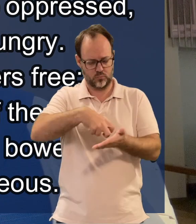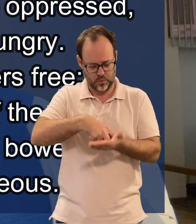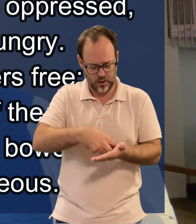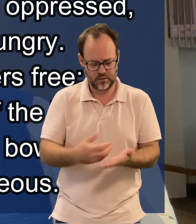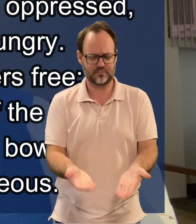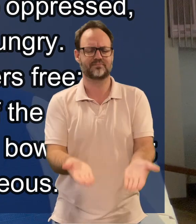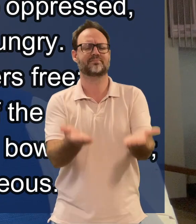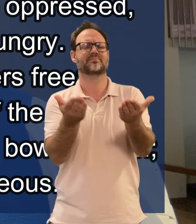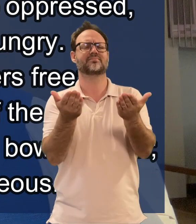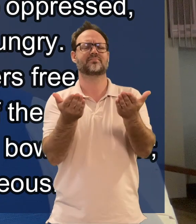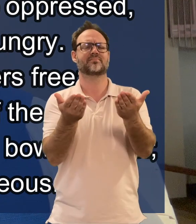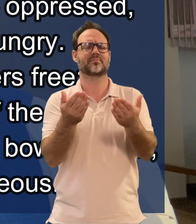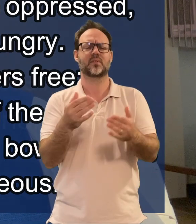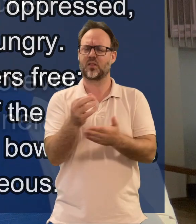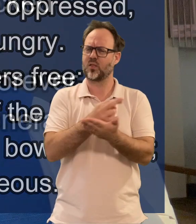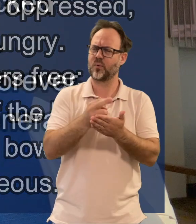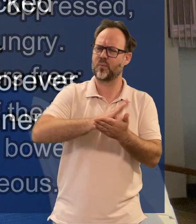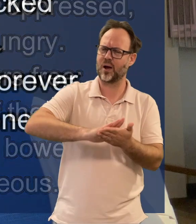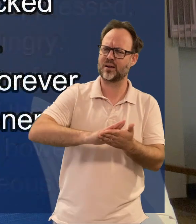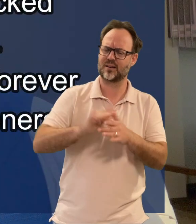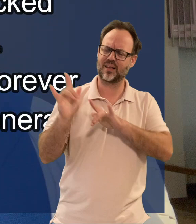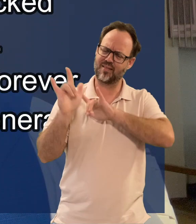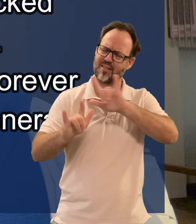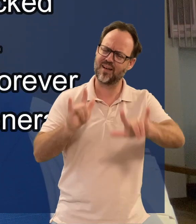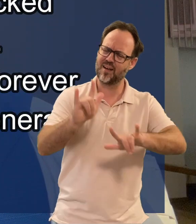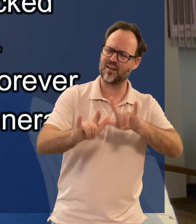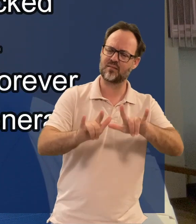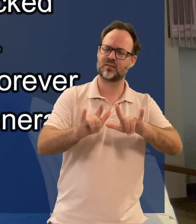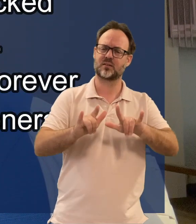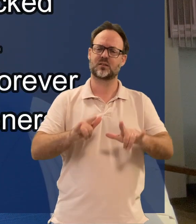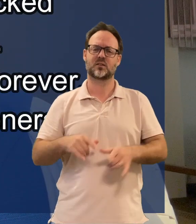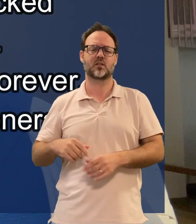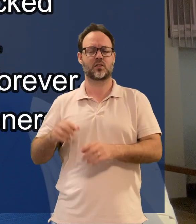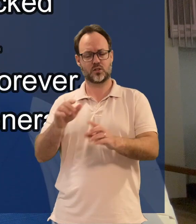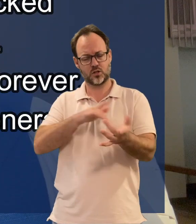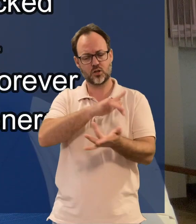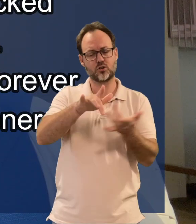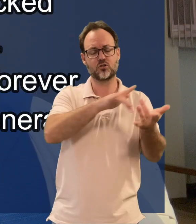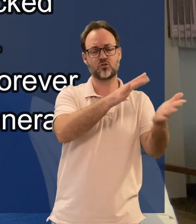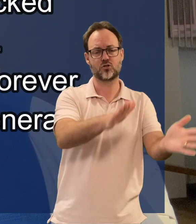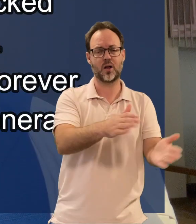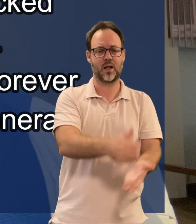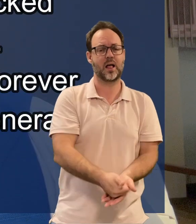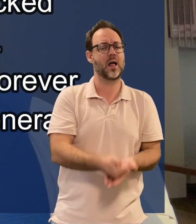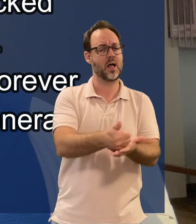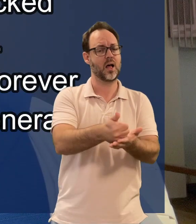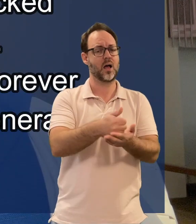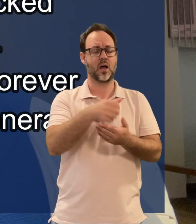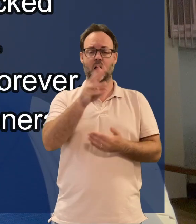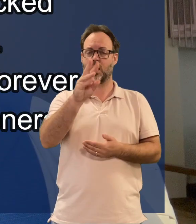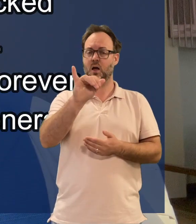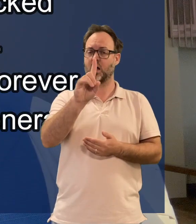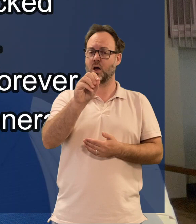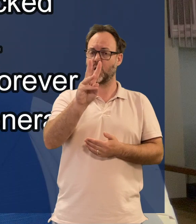down. The Lord loves the righteous. The Lord watches over the sojourners. The Lord upholds the widow